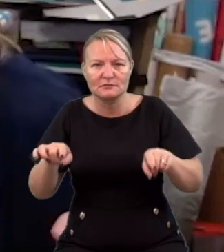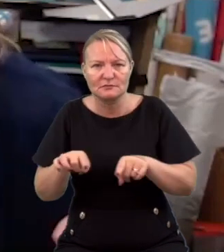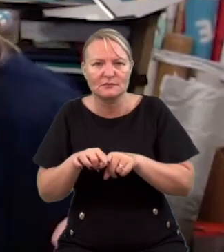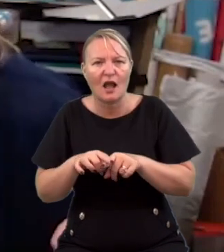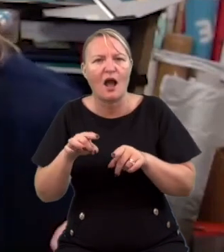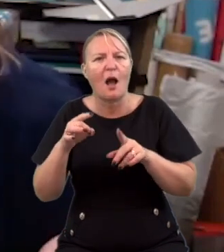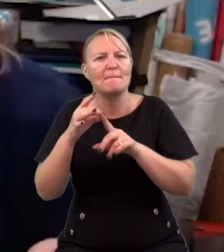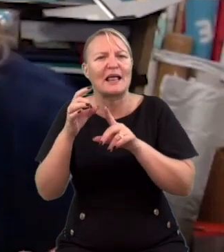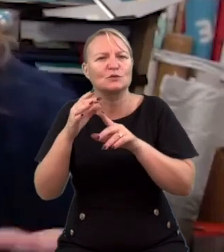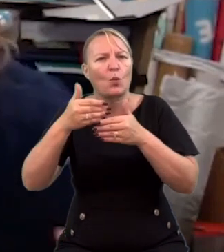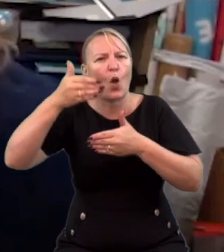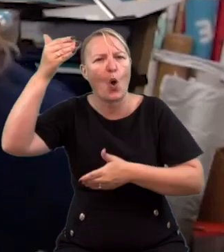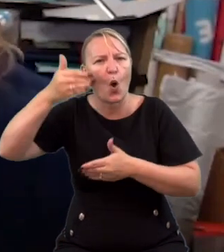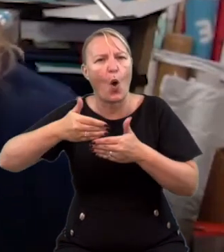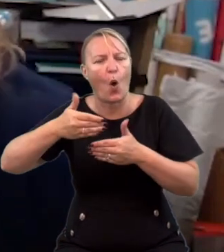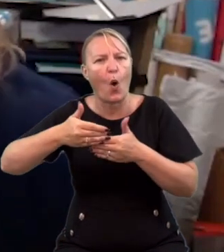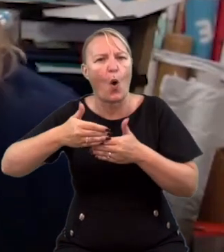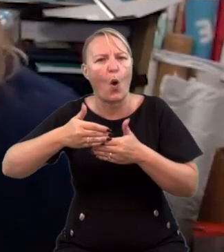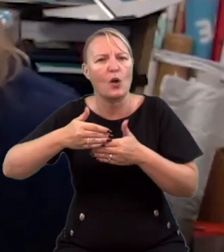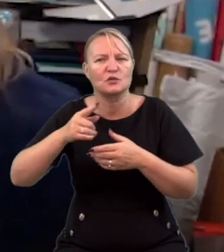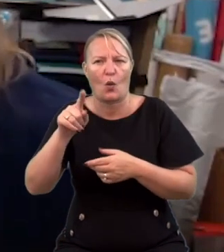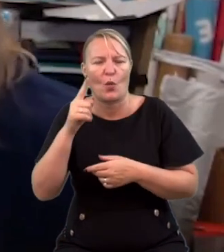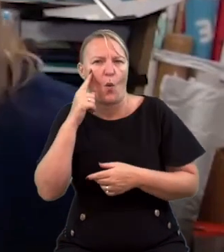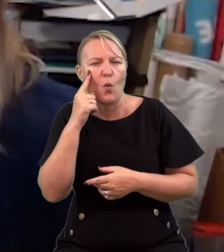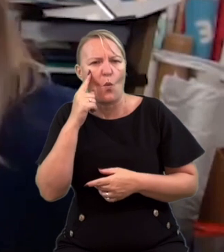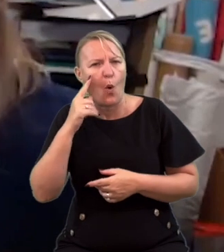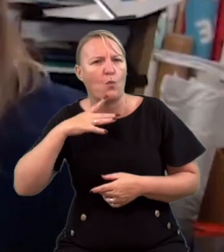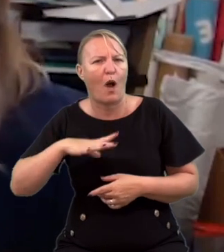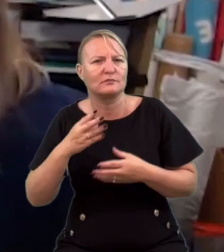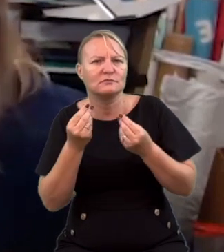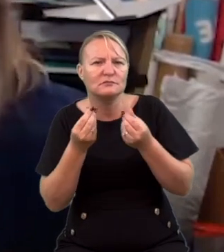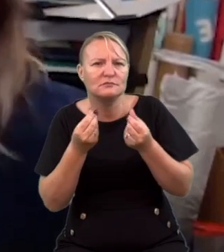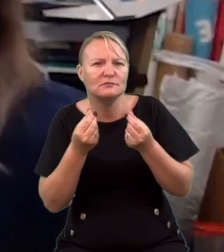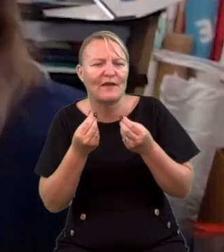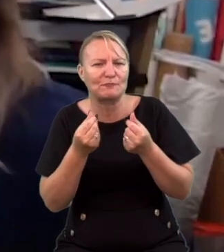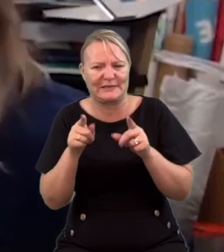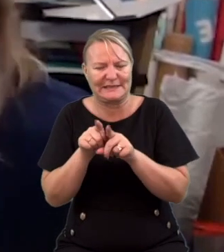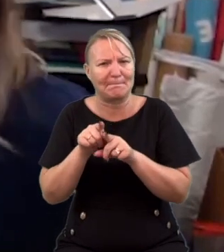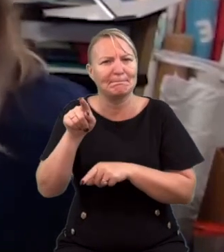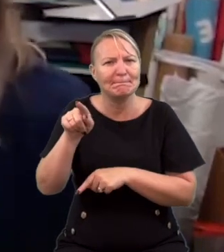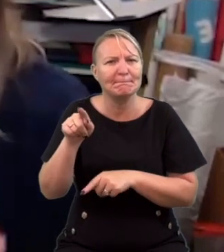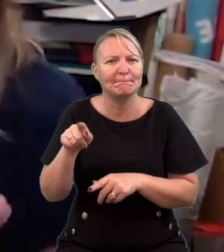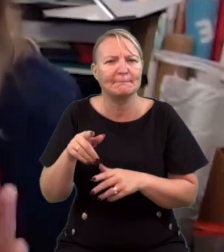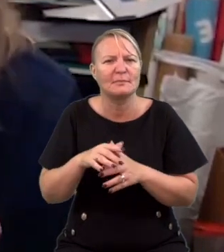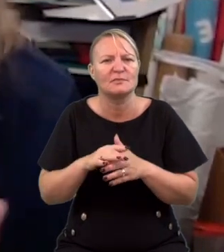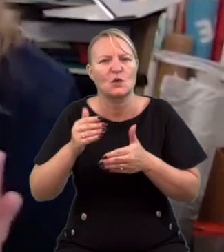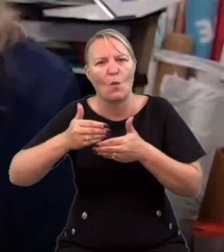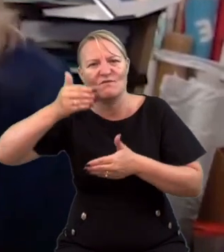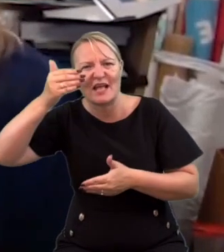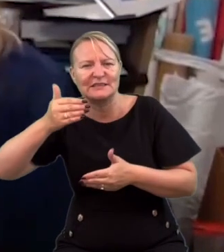on plaster walls. And I thought those are the two kind of textures and fabrics I'd really like to work with. We need to work with some kind